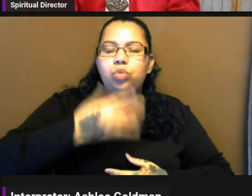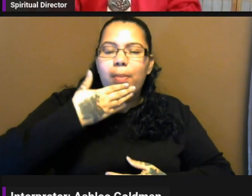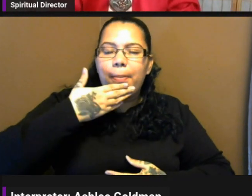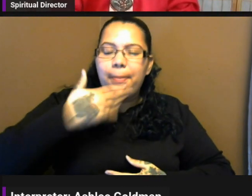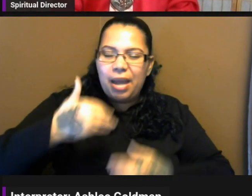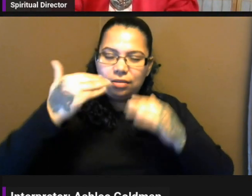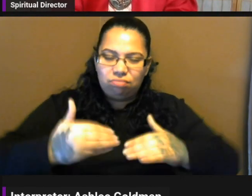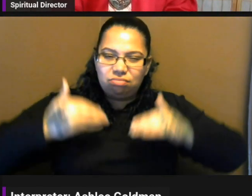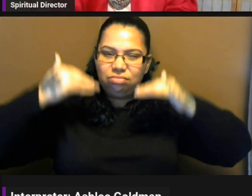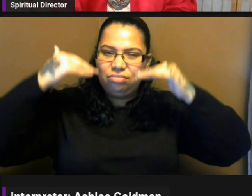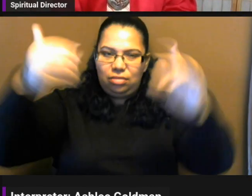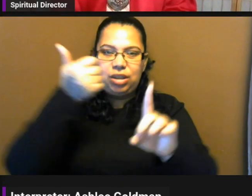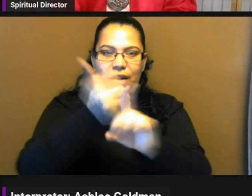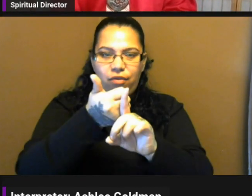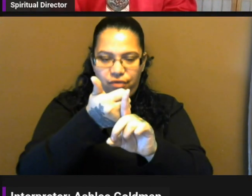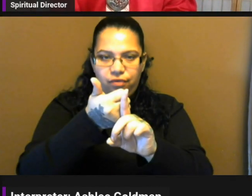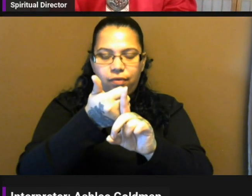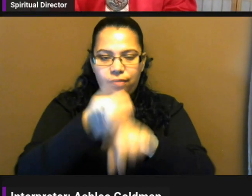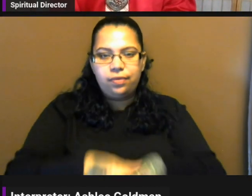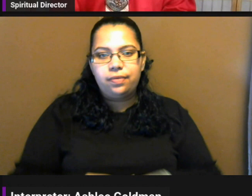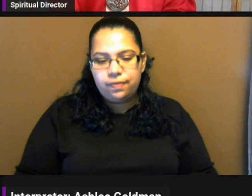highest self.